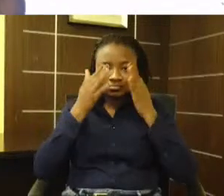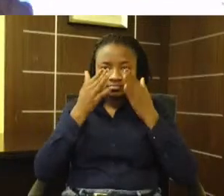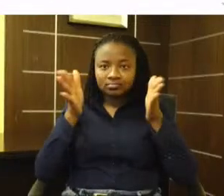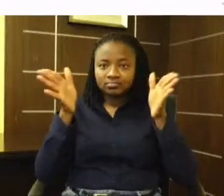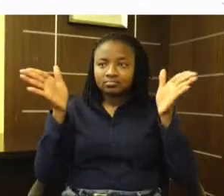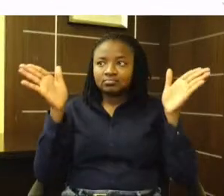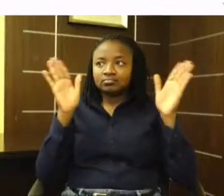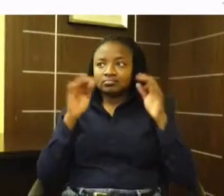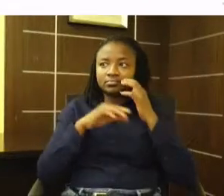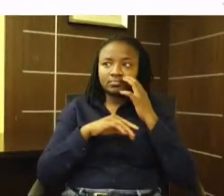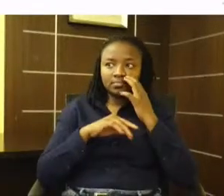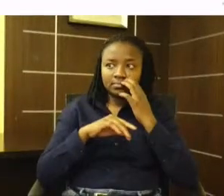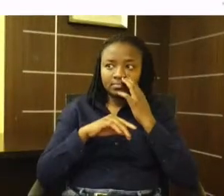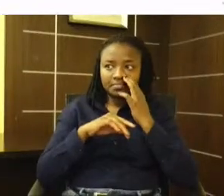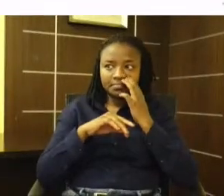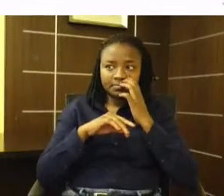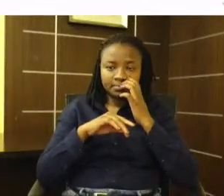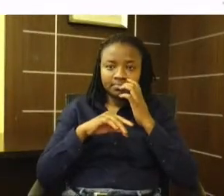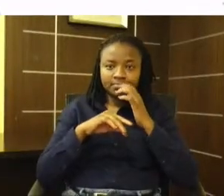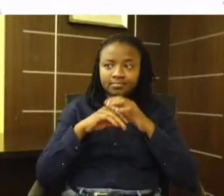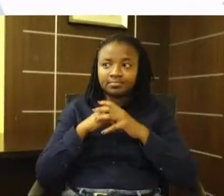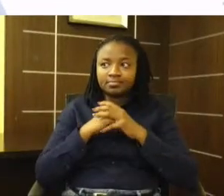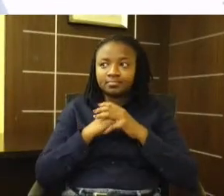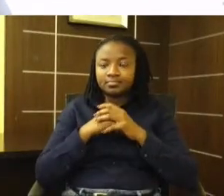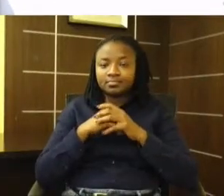Now that one we rewrote in the name